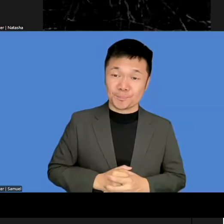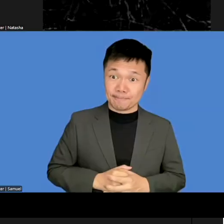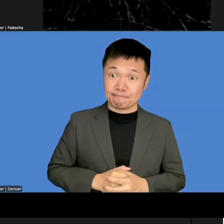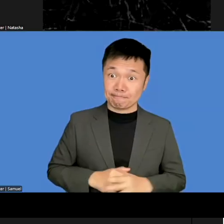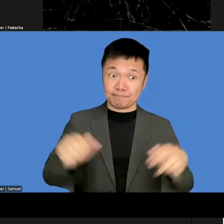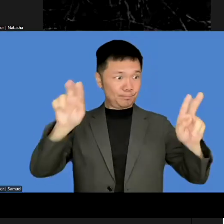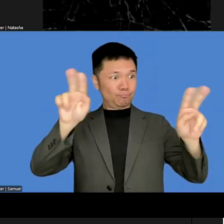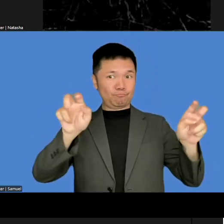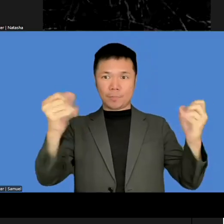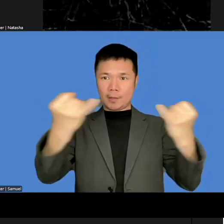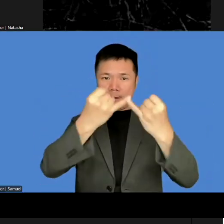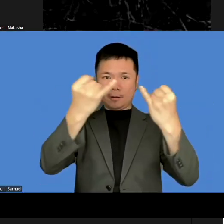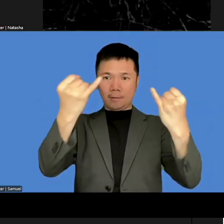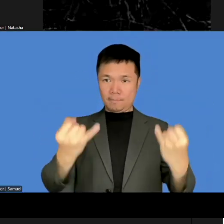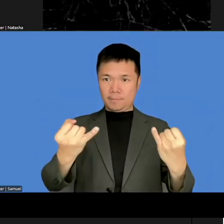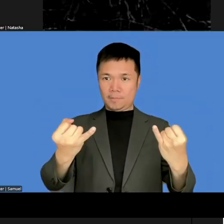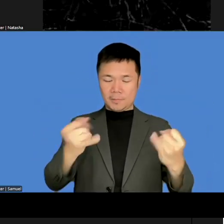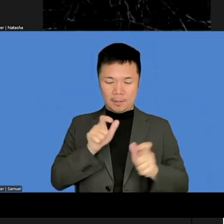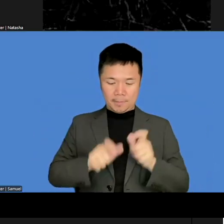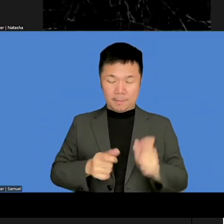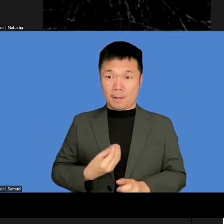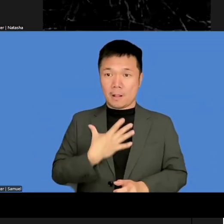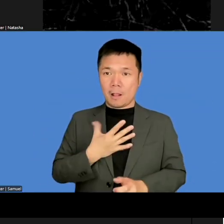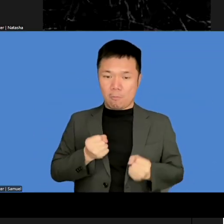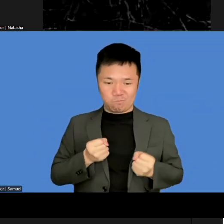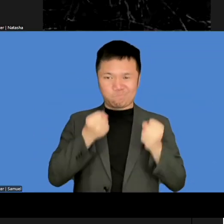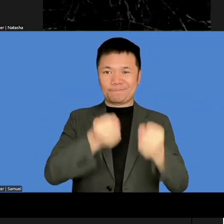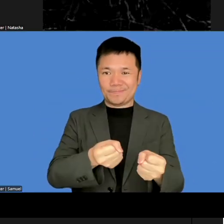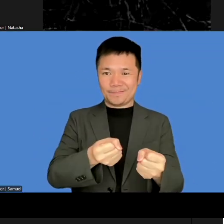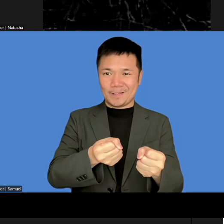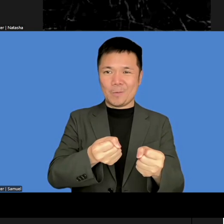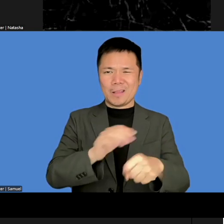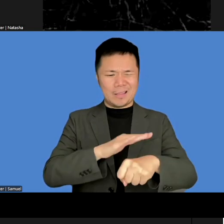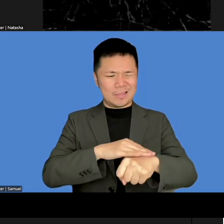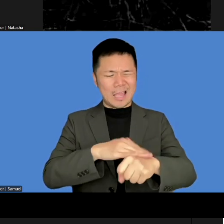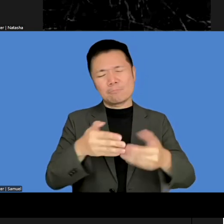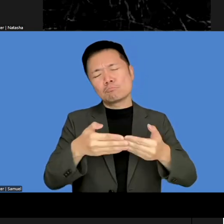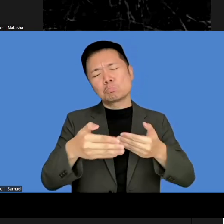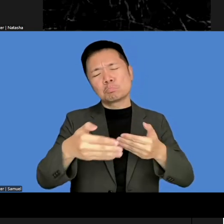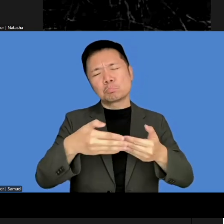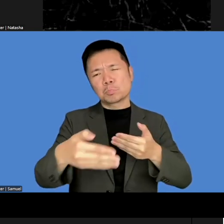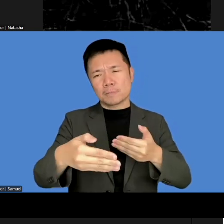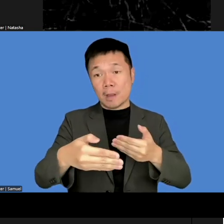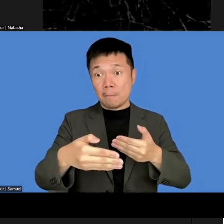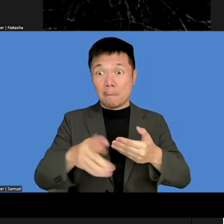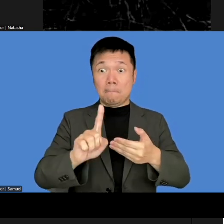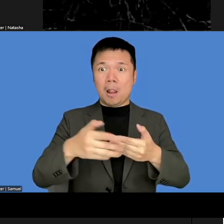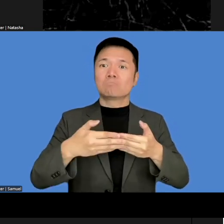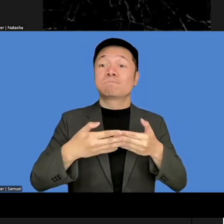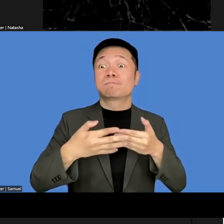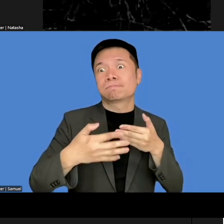institutionalizing persons with albinism was just a temporary measure. And then, as time went on, it actually became very